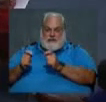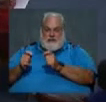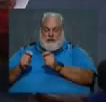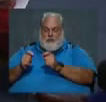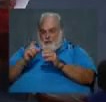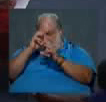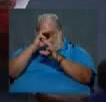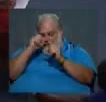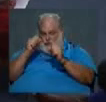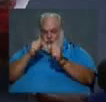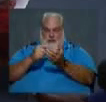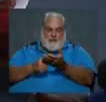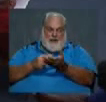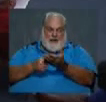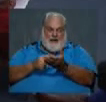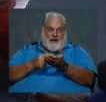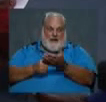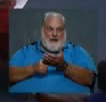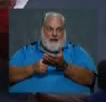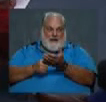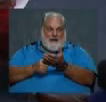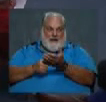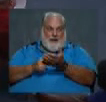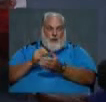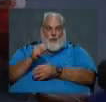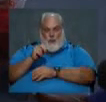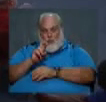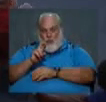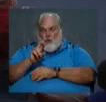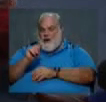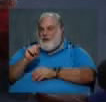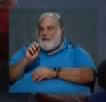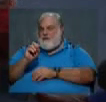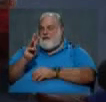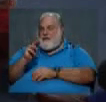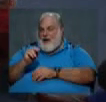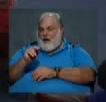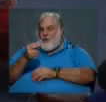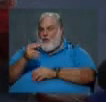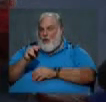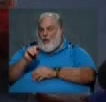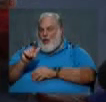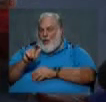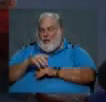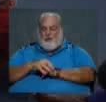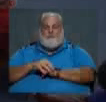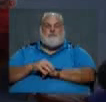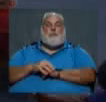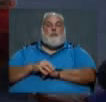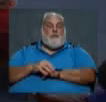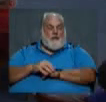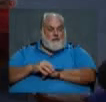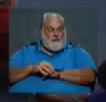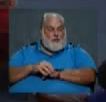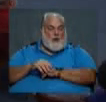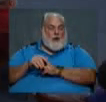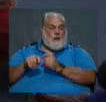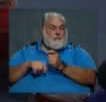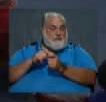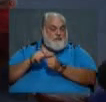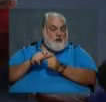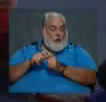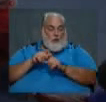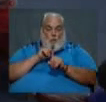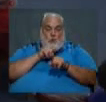presidential debate or a town hall meeting. So there's a reason for that, and I will call in certain order unless you